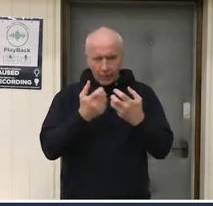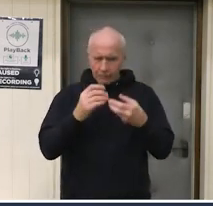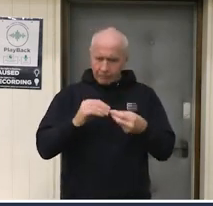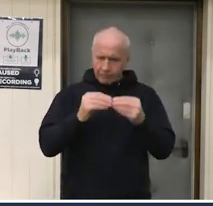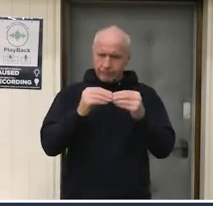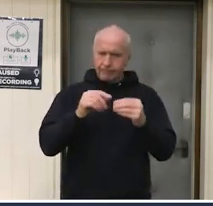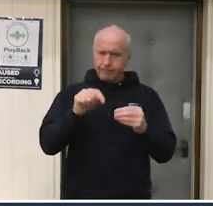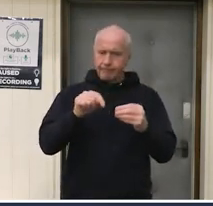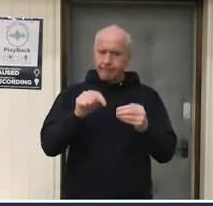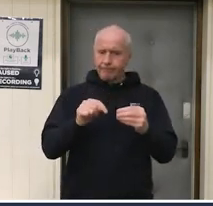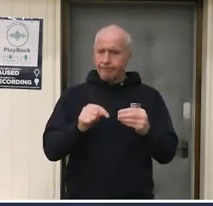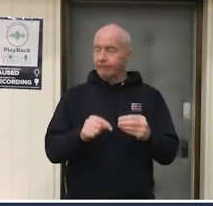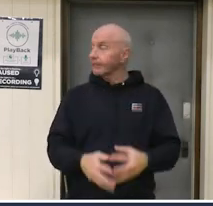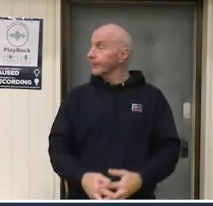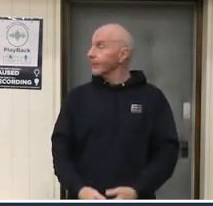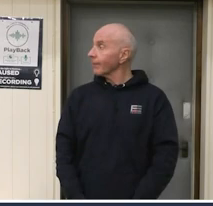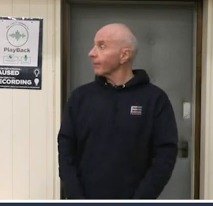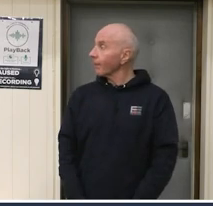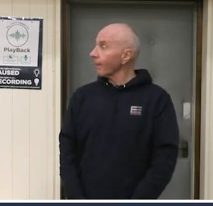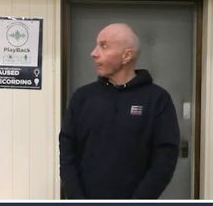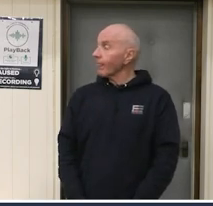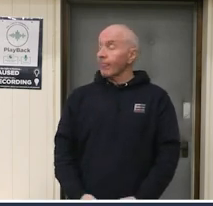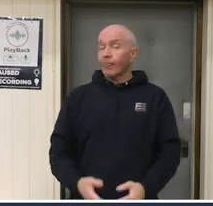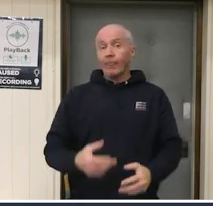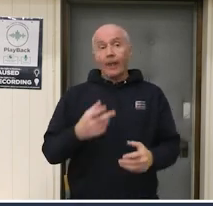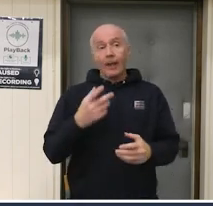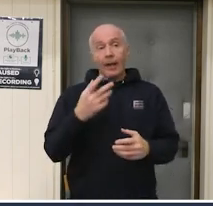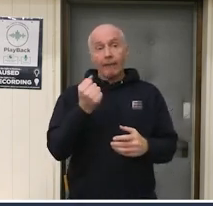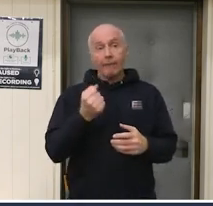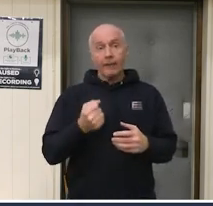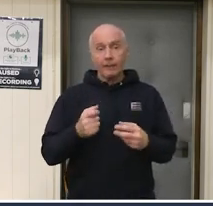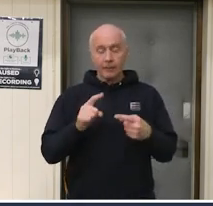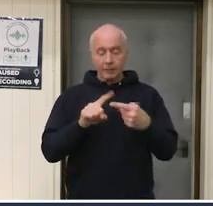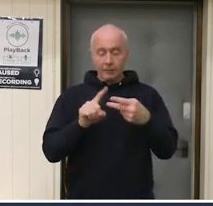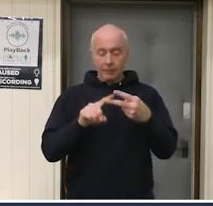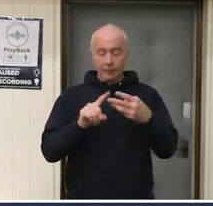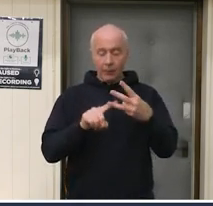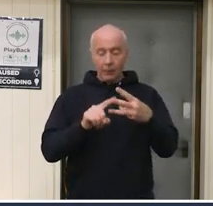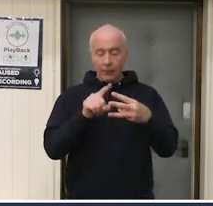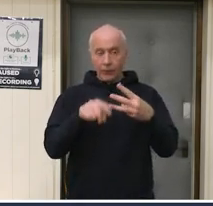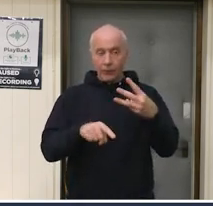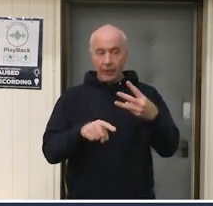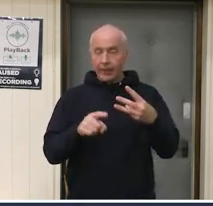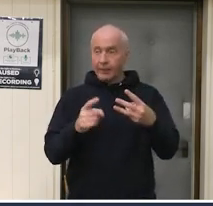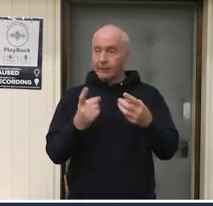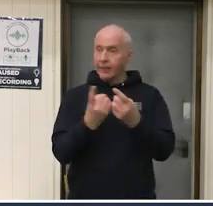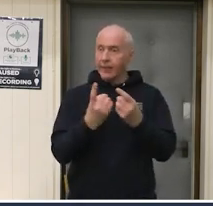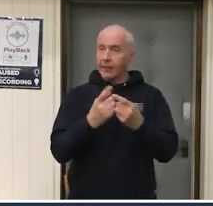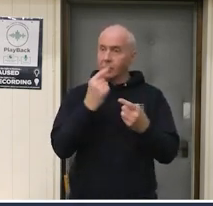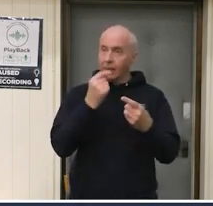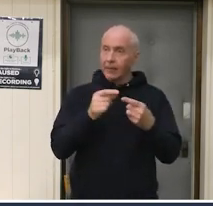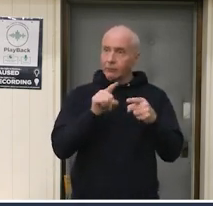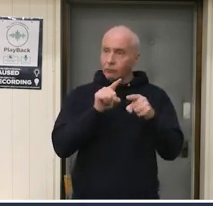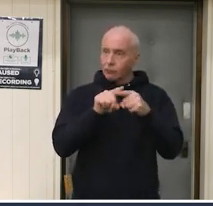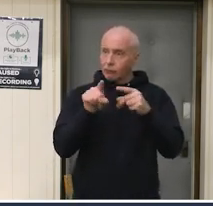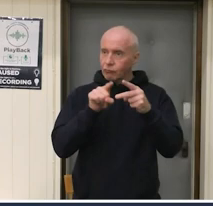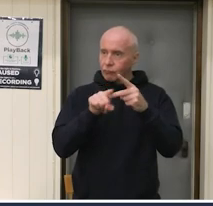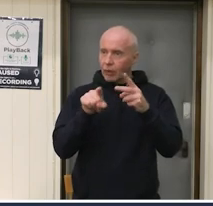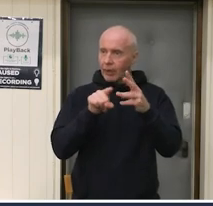So there's basically three knobs you can twiddle in order to make fusion work, right?